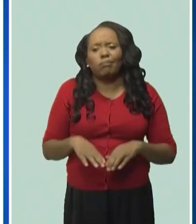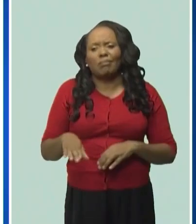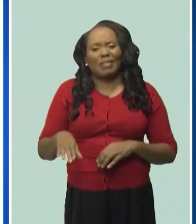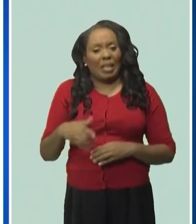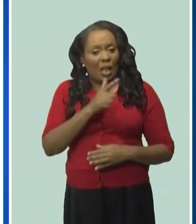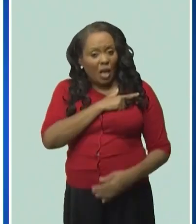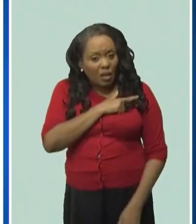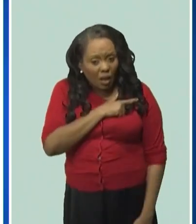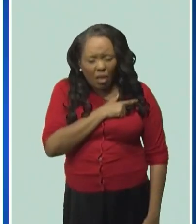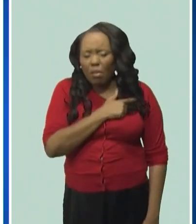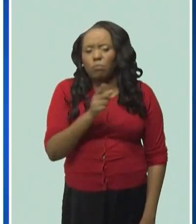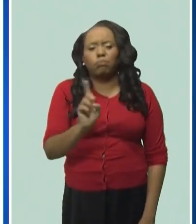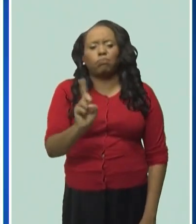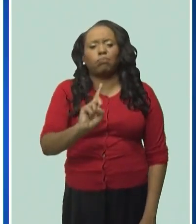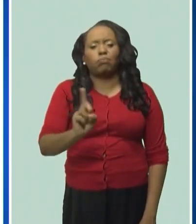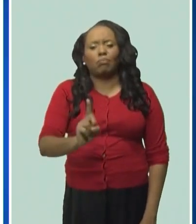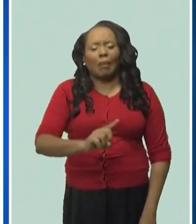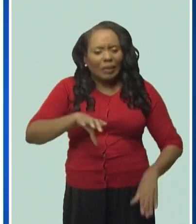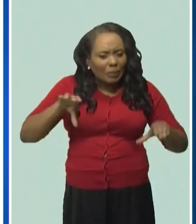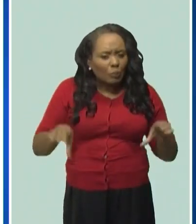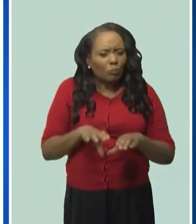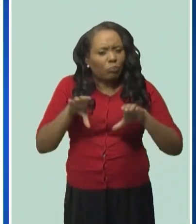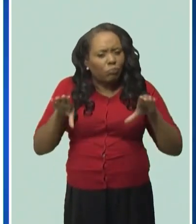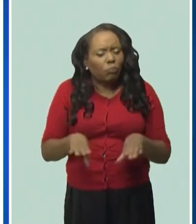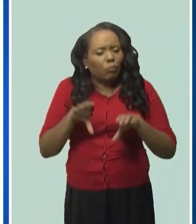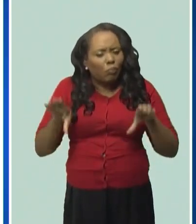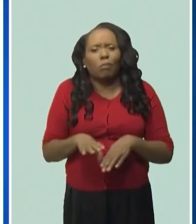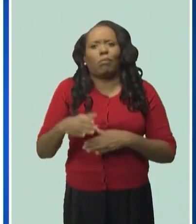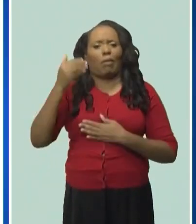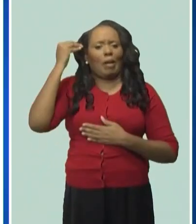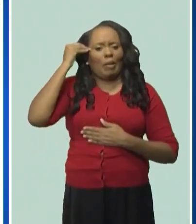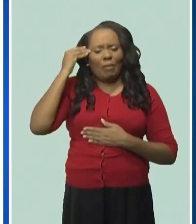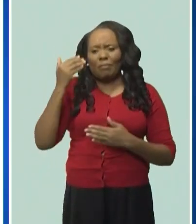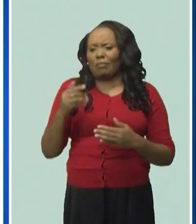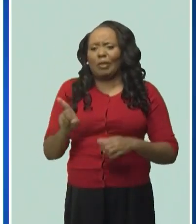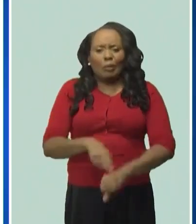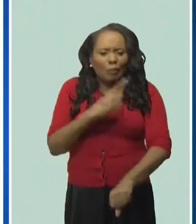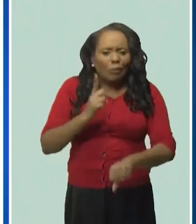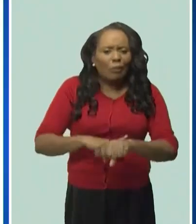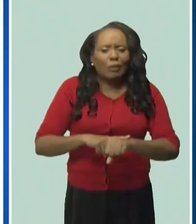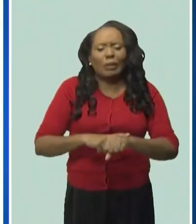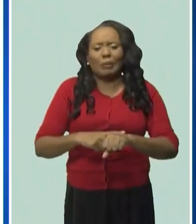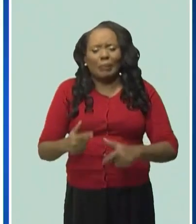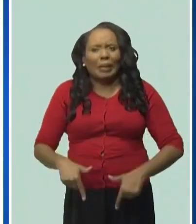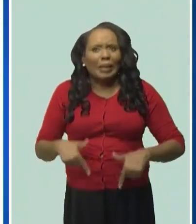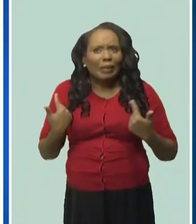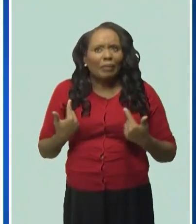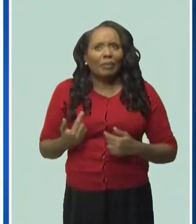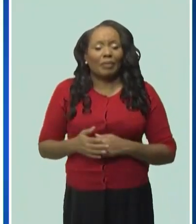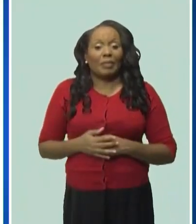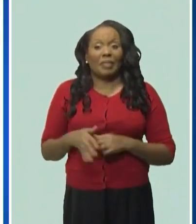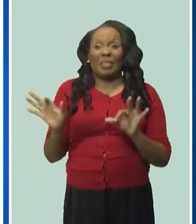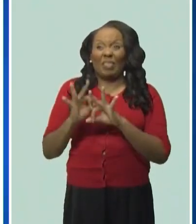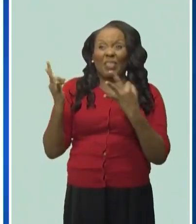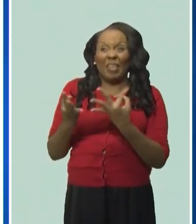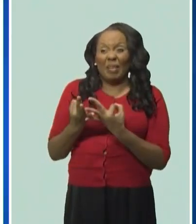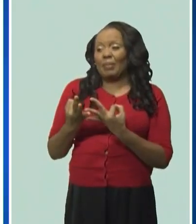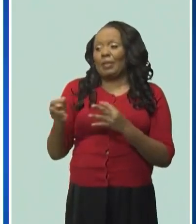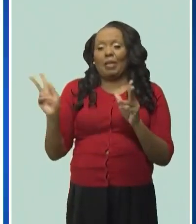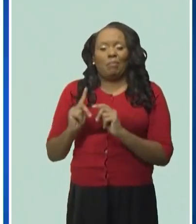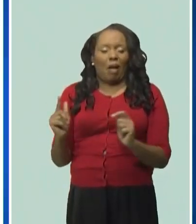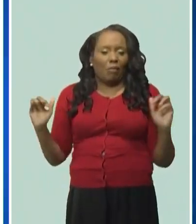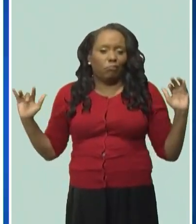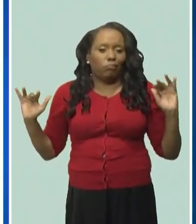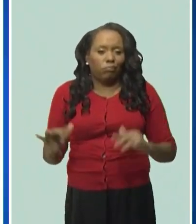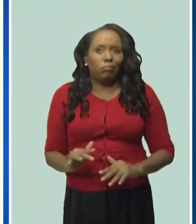lazy man, never a lazy man. So I knew that he had long life in him. As family and other well-wishers gathered